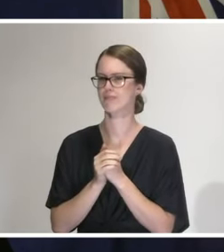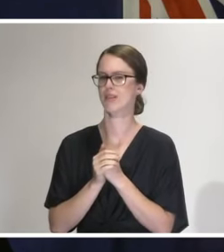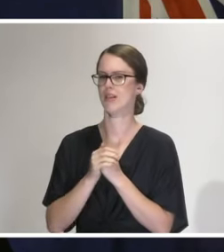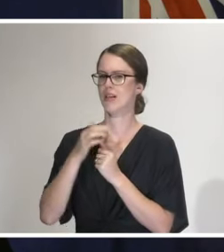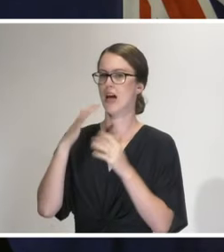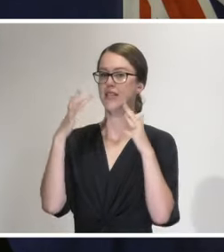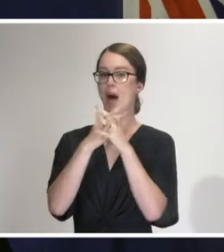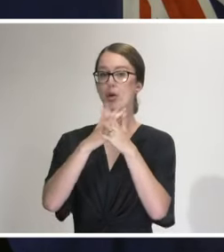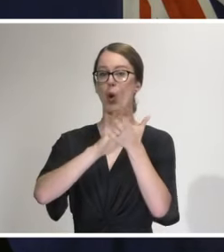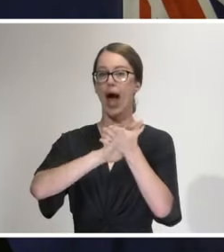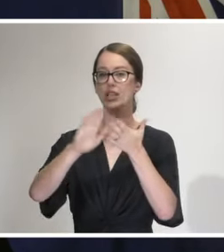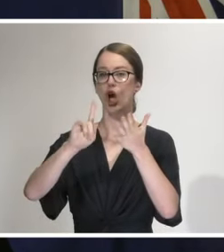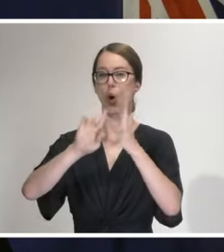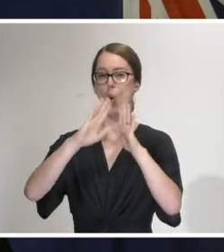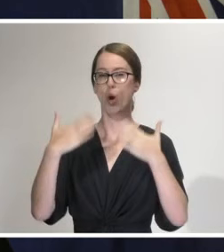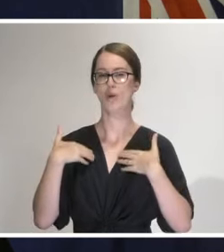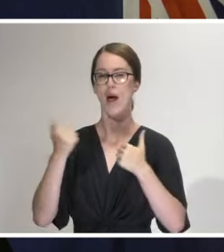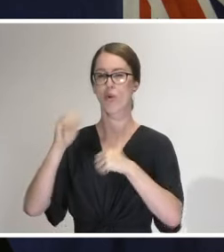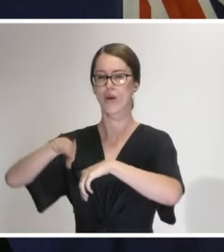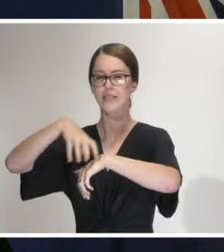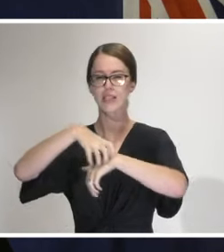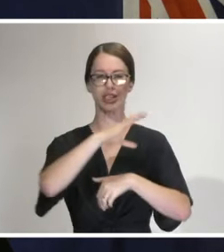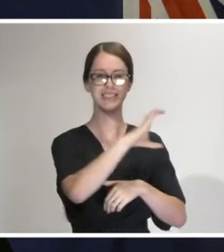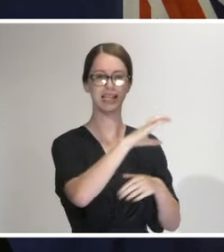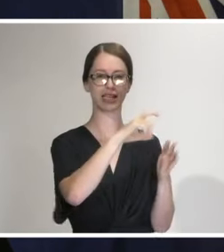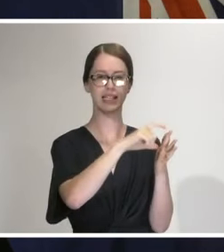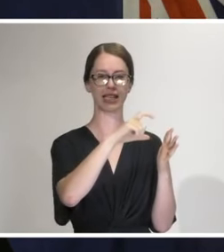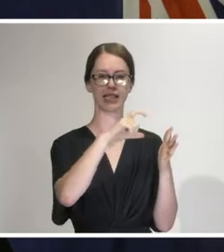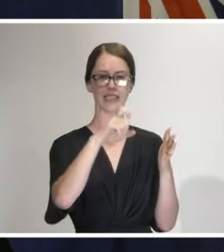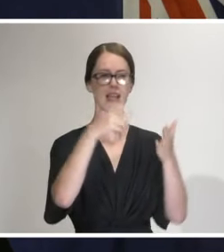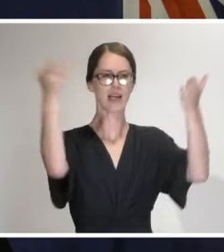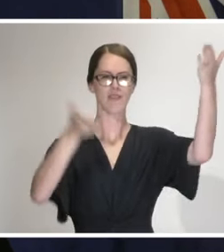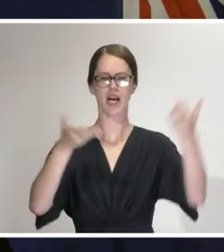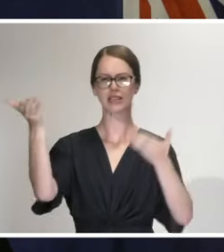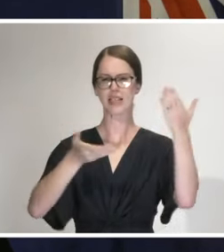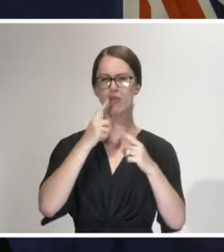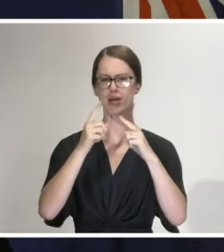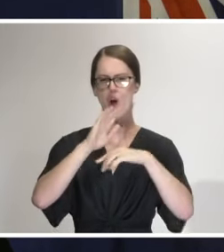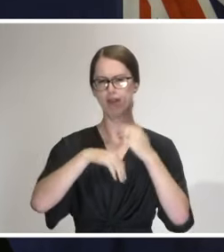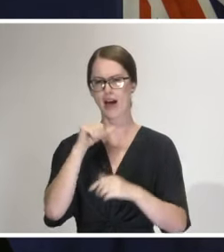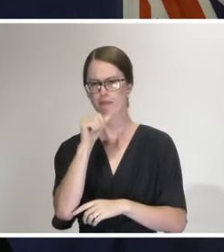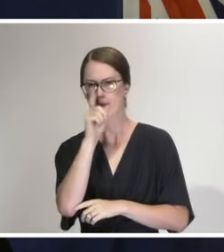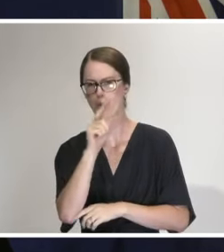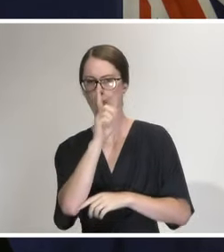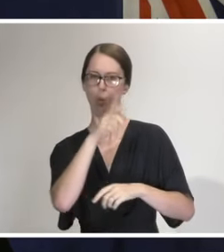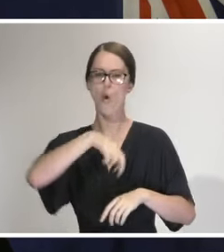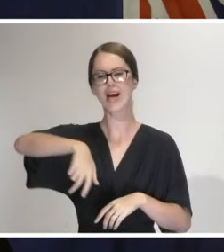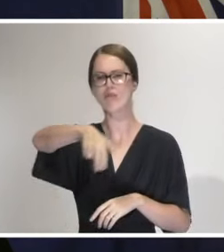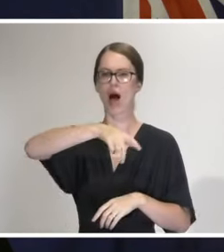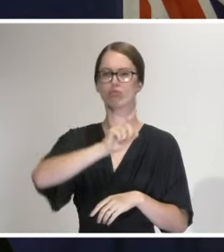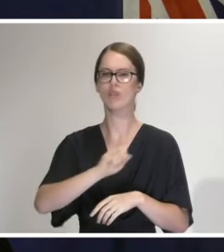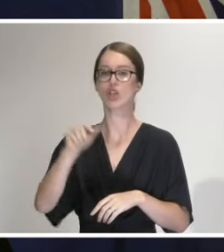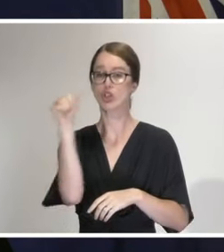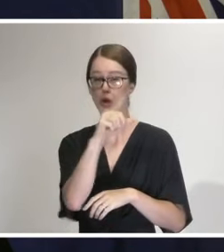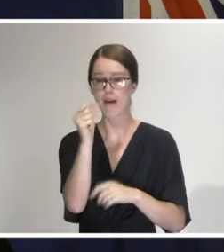from WHO and CDC around whether or not people should wear face masks when out and about to limit the